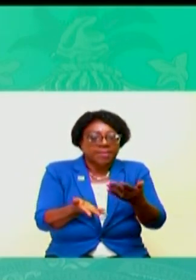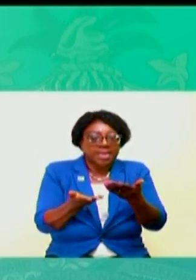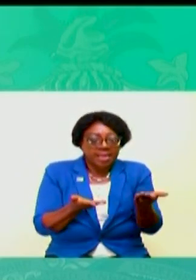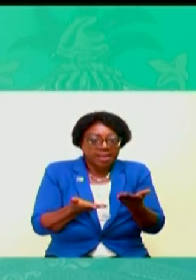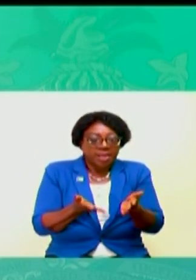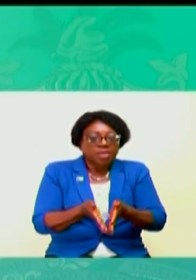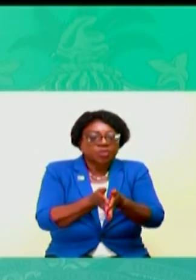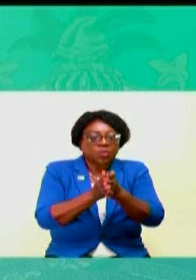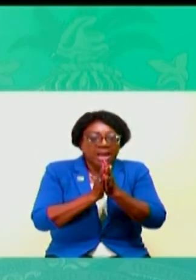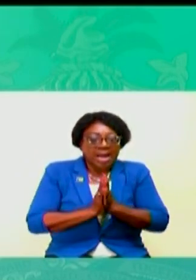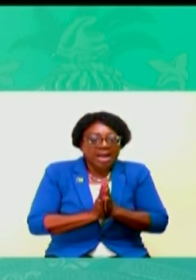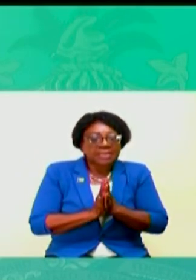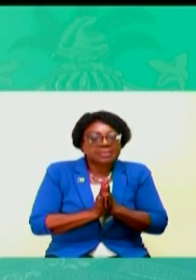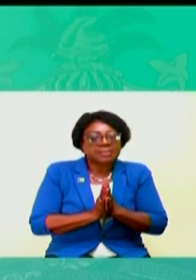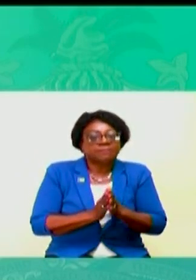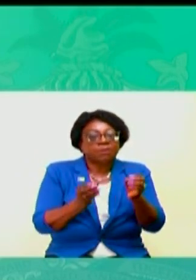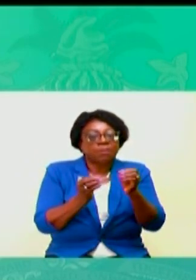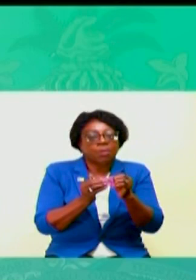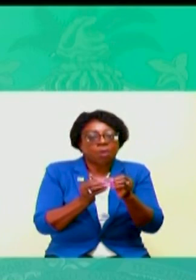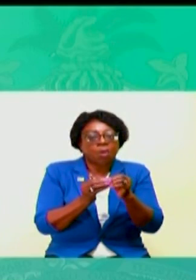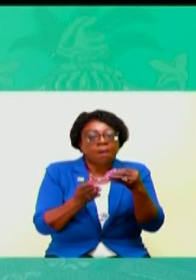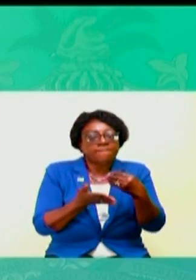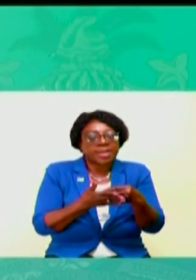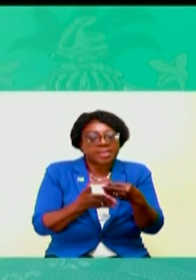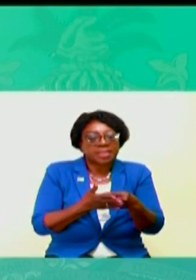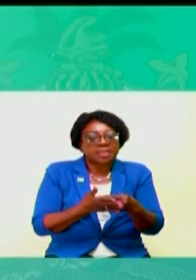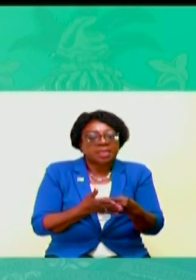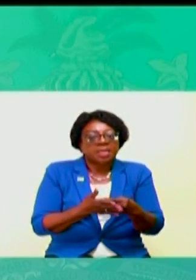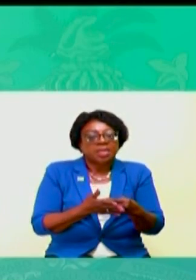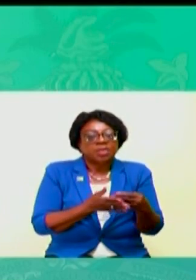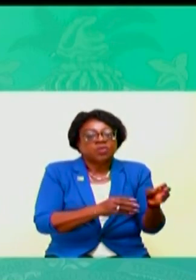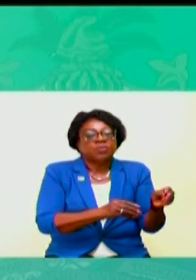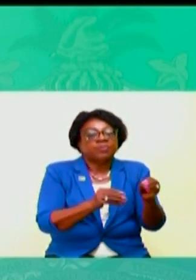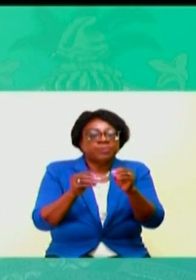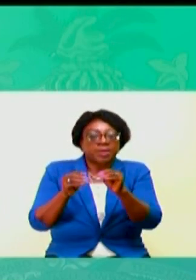replace the vessel the FNM failed to repair.